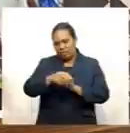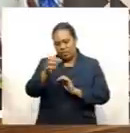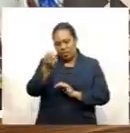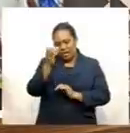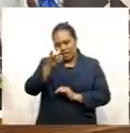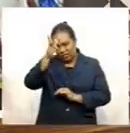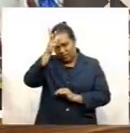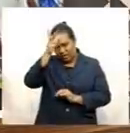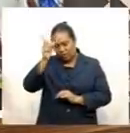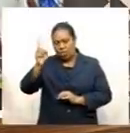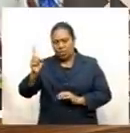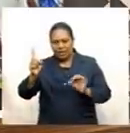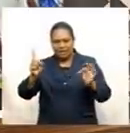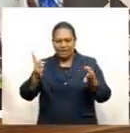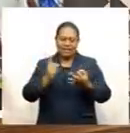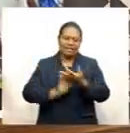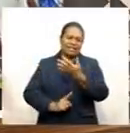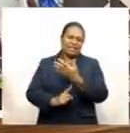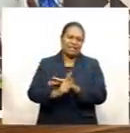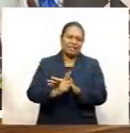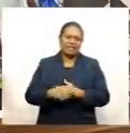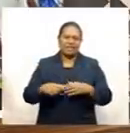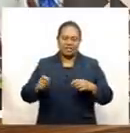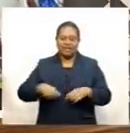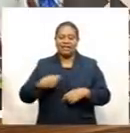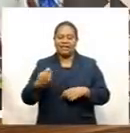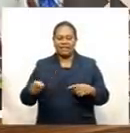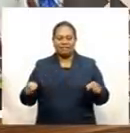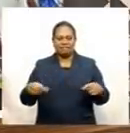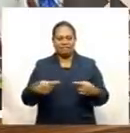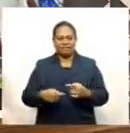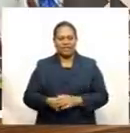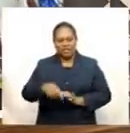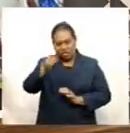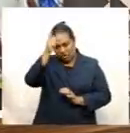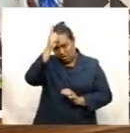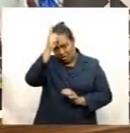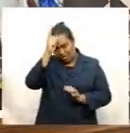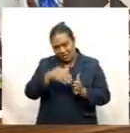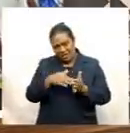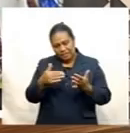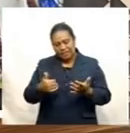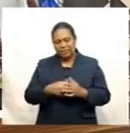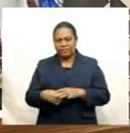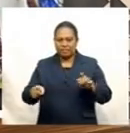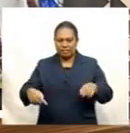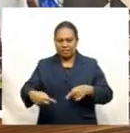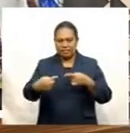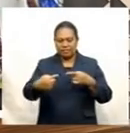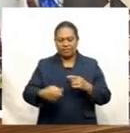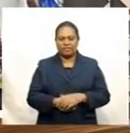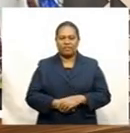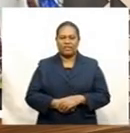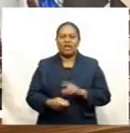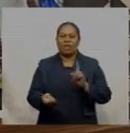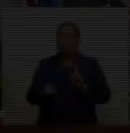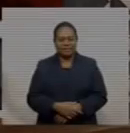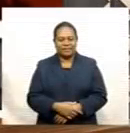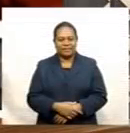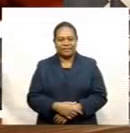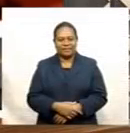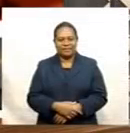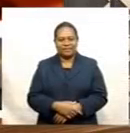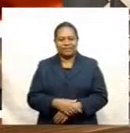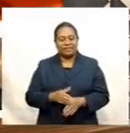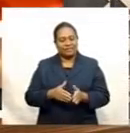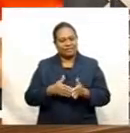the 1-0 win and a high for its next match, Germany now have the daunting task of having to face defending champions Portugal next.